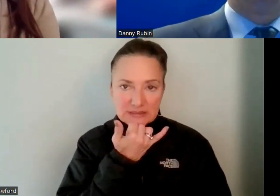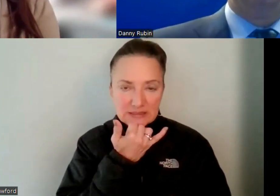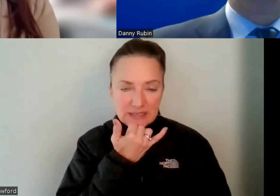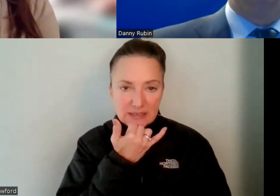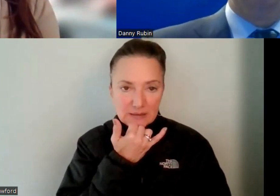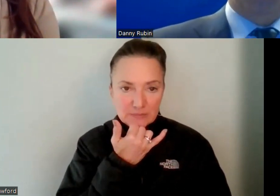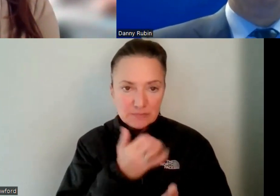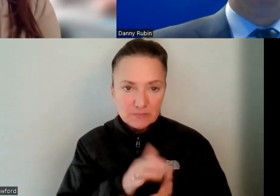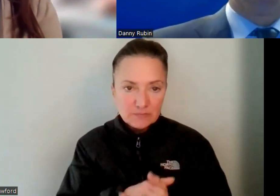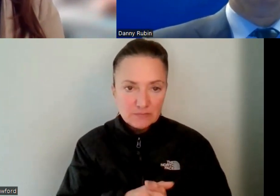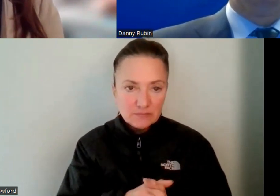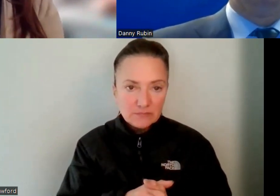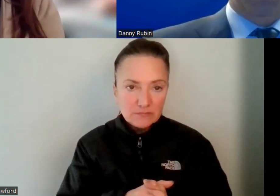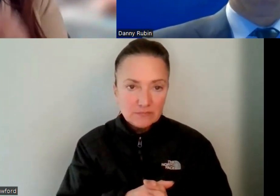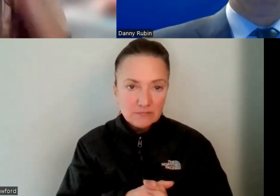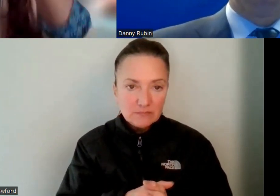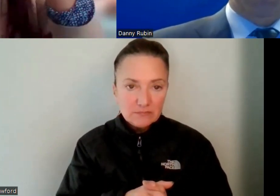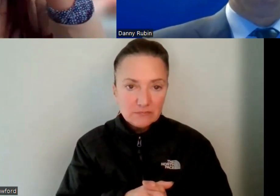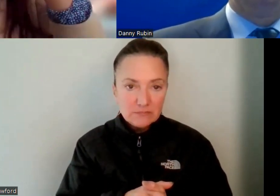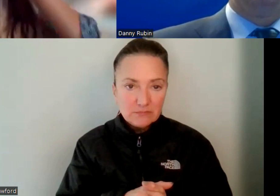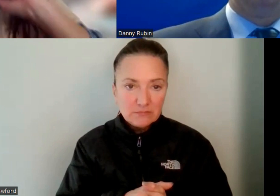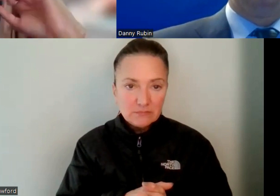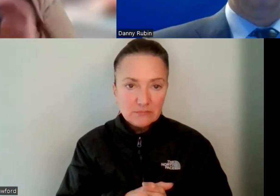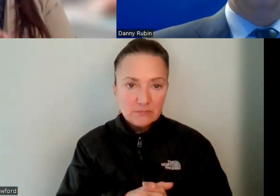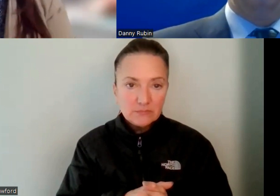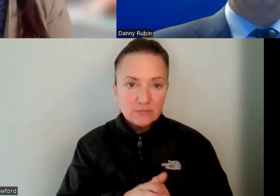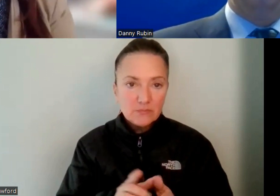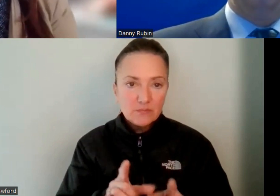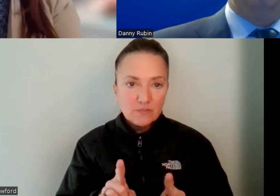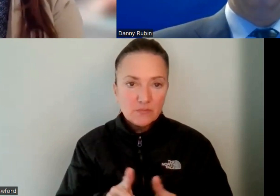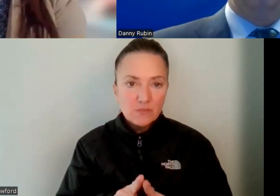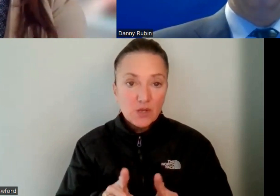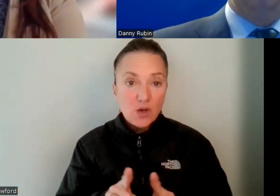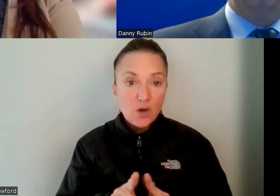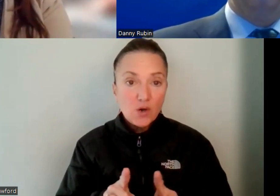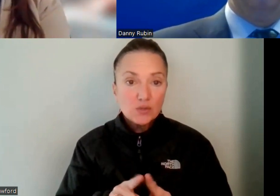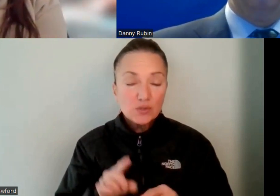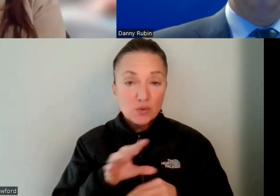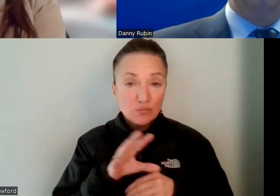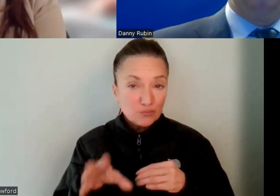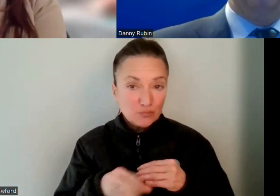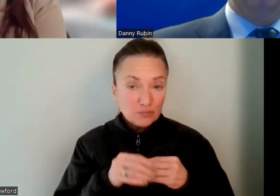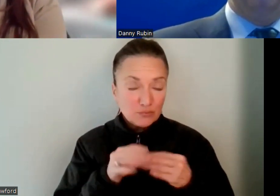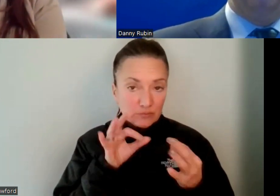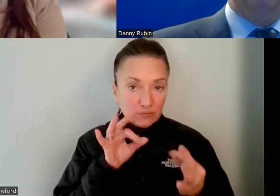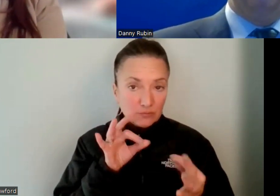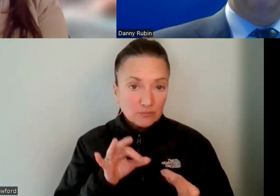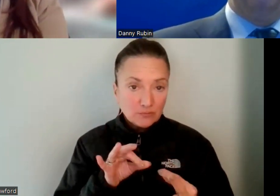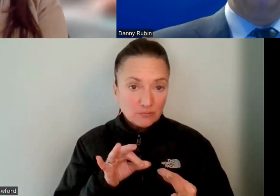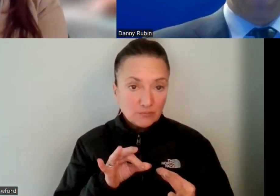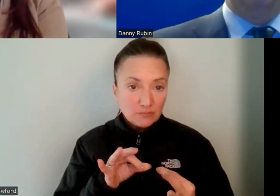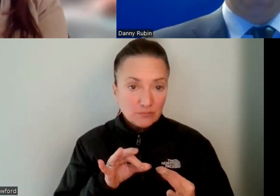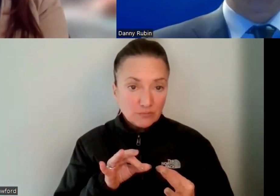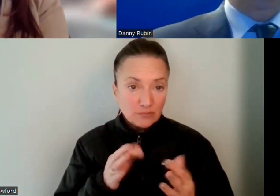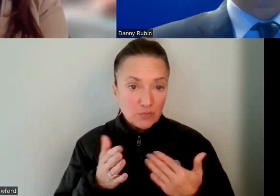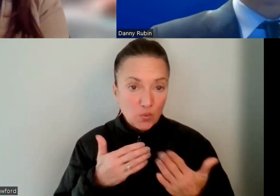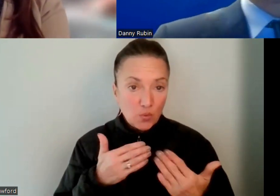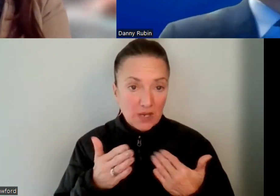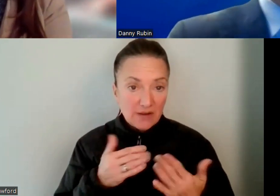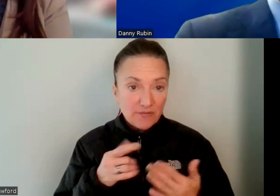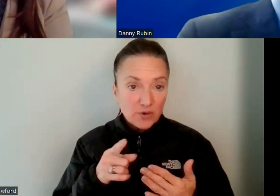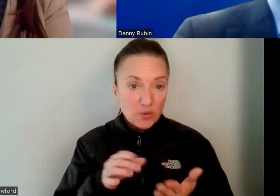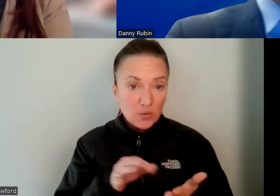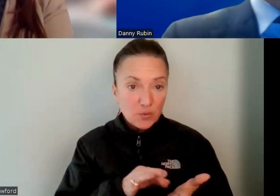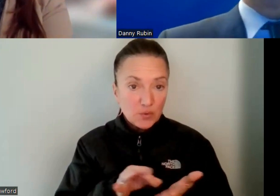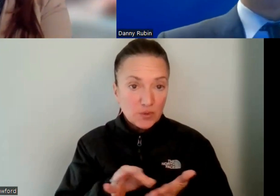So I recommend if, and also another thing I want to add to this, whenever you would count, I